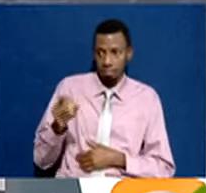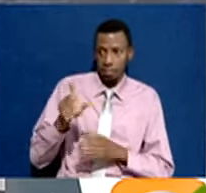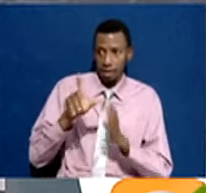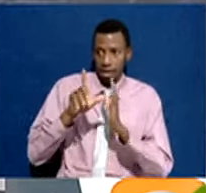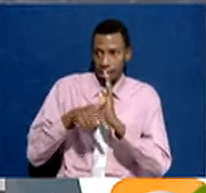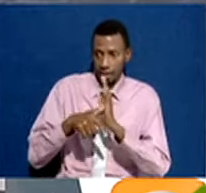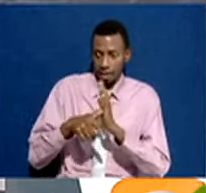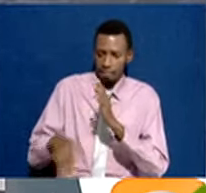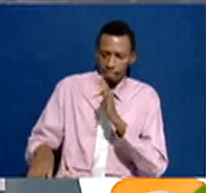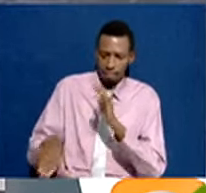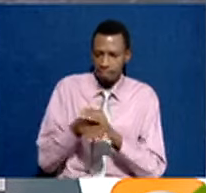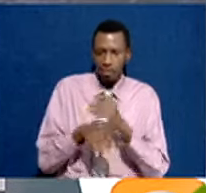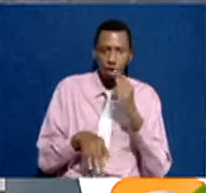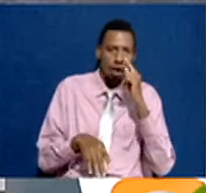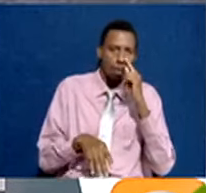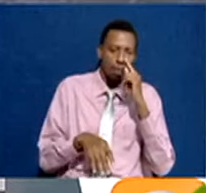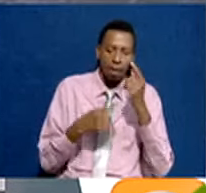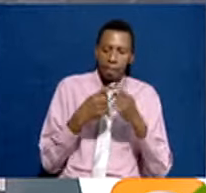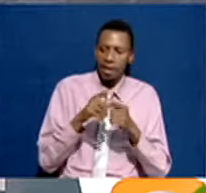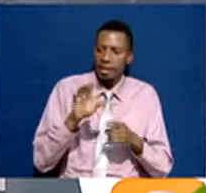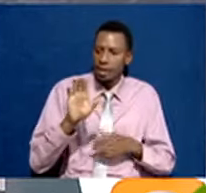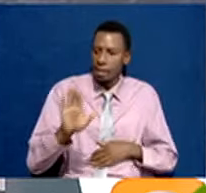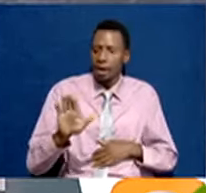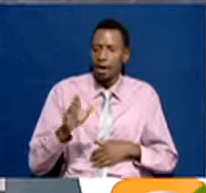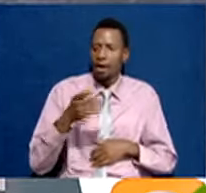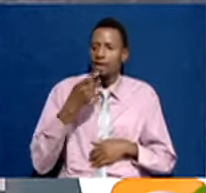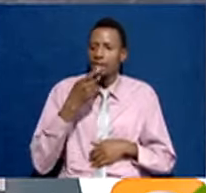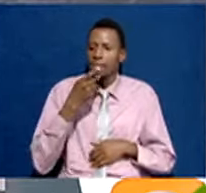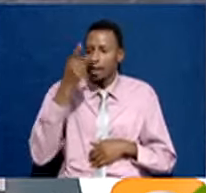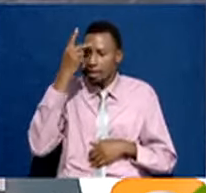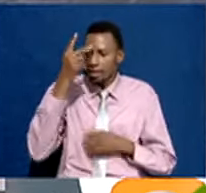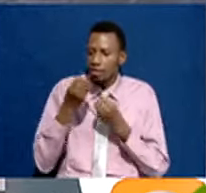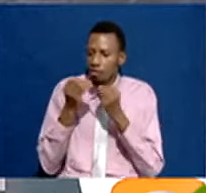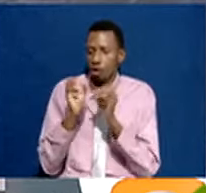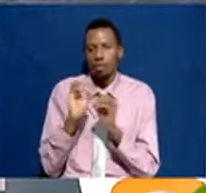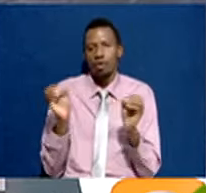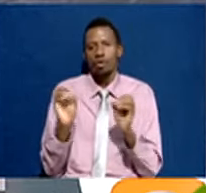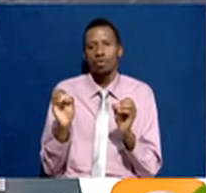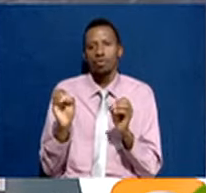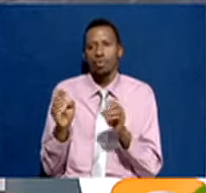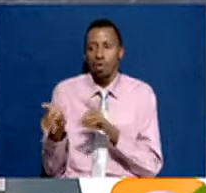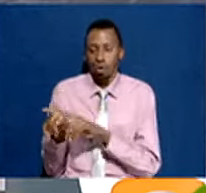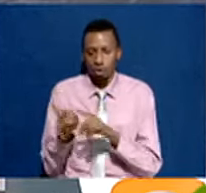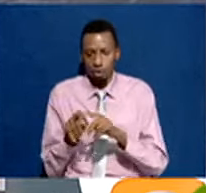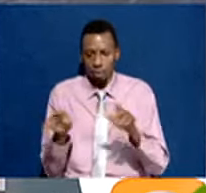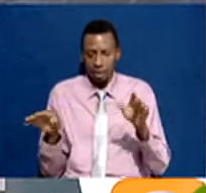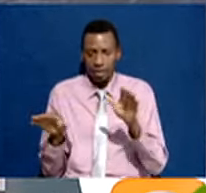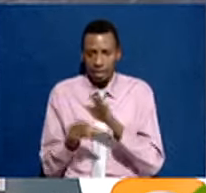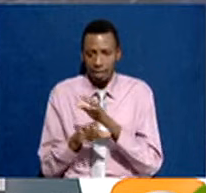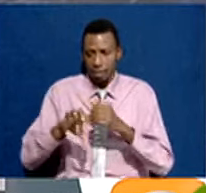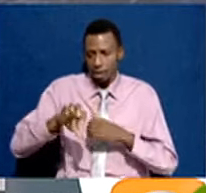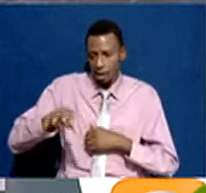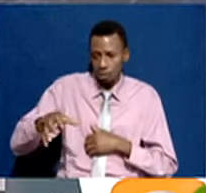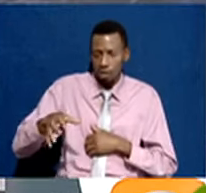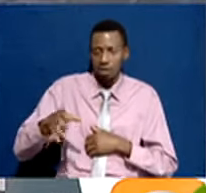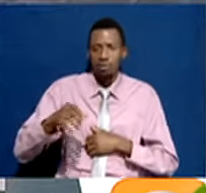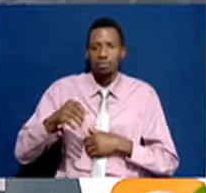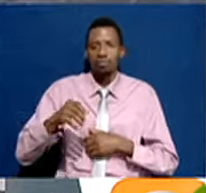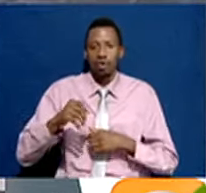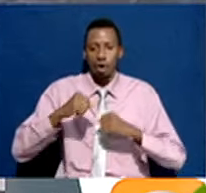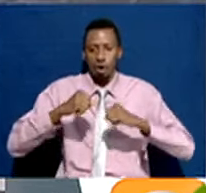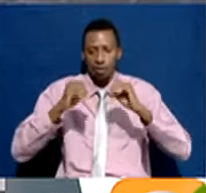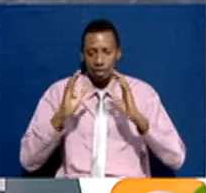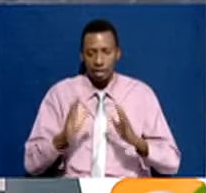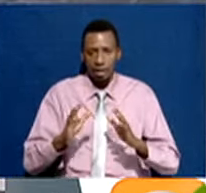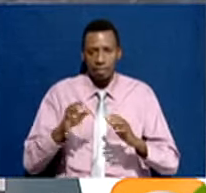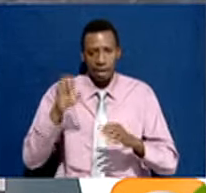her guardians being informed, and the sub-county director of education has, however, dismissed the allegations, but said